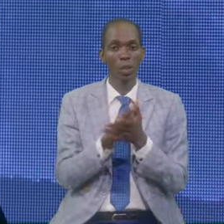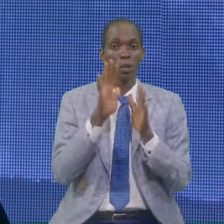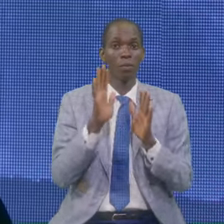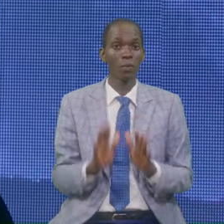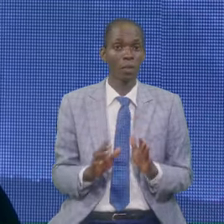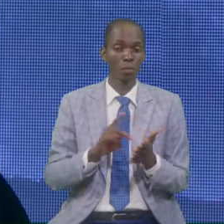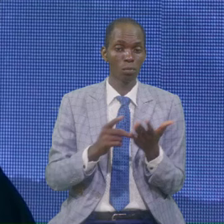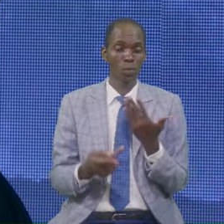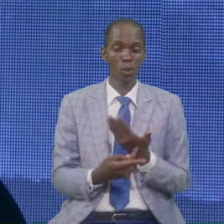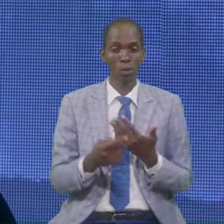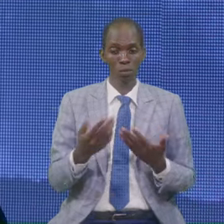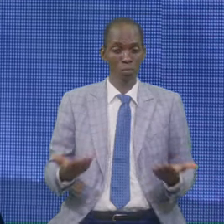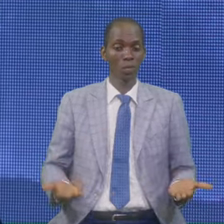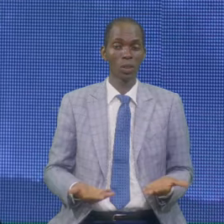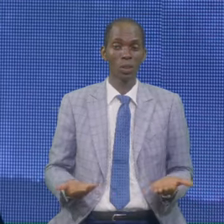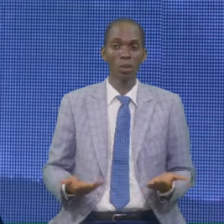on Sunday,